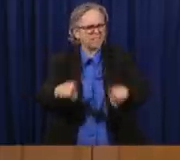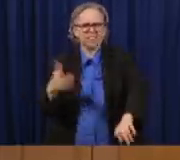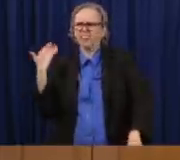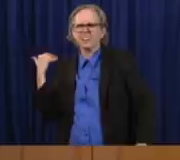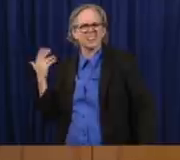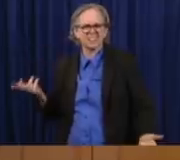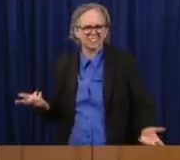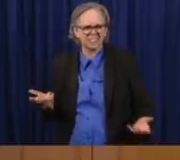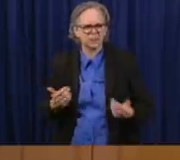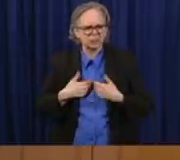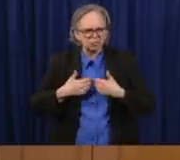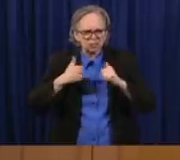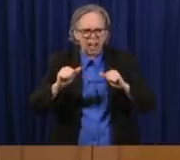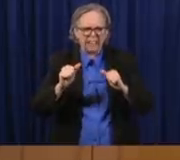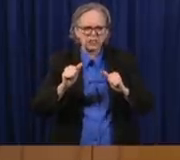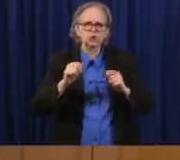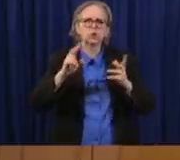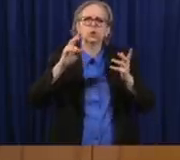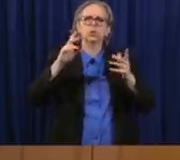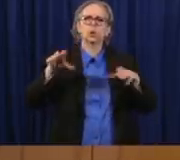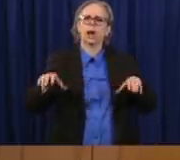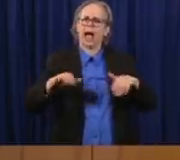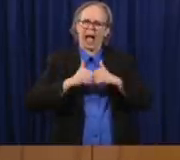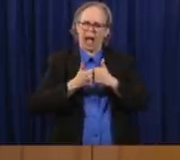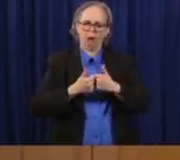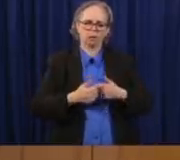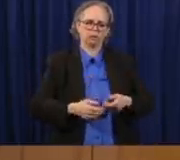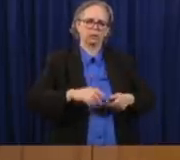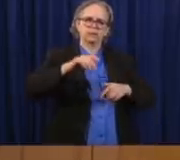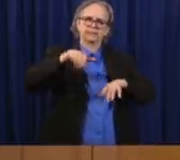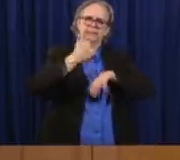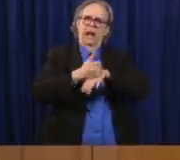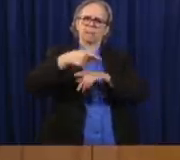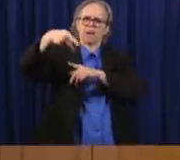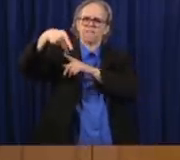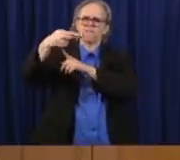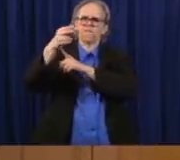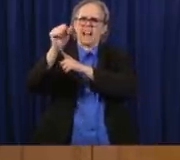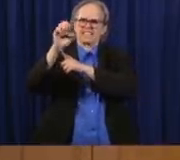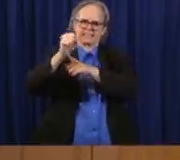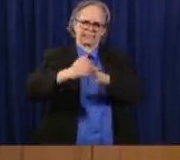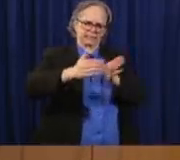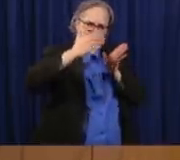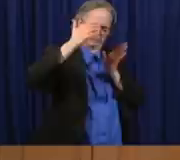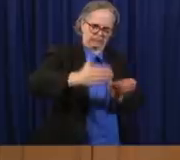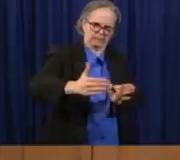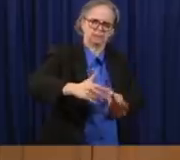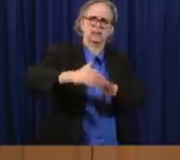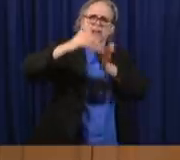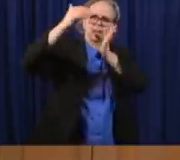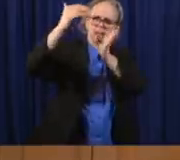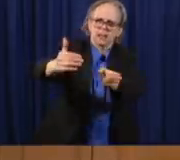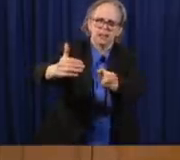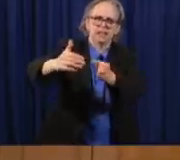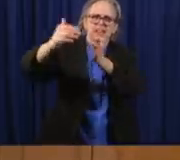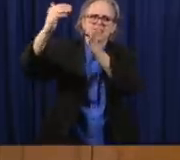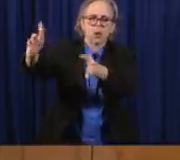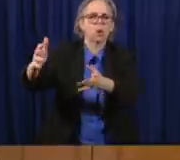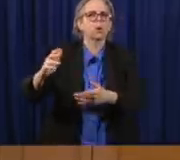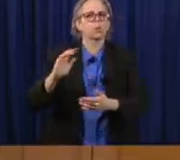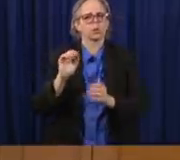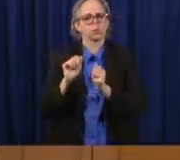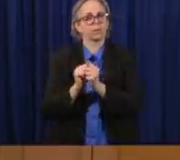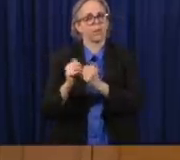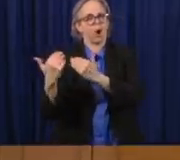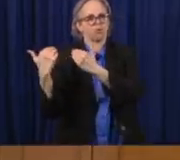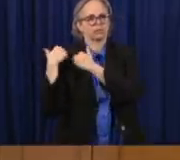we slowly and responsibly open up and try to bring about more of our life as we know it. And those